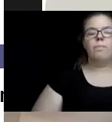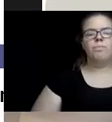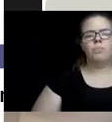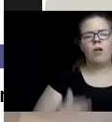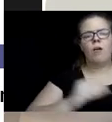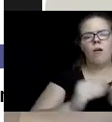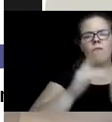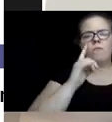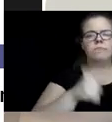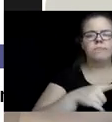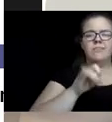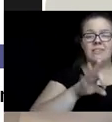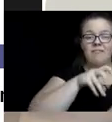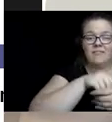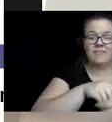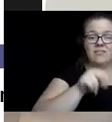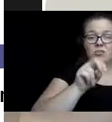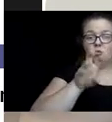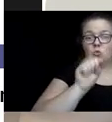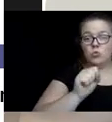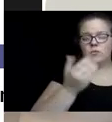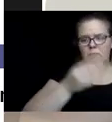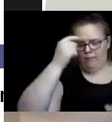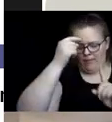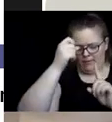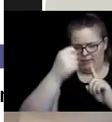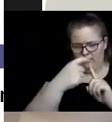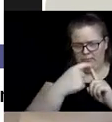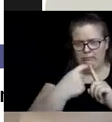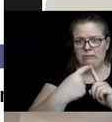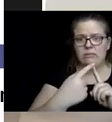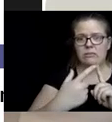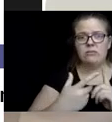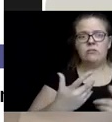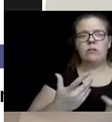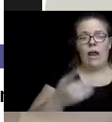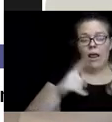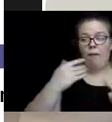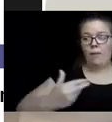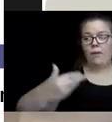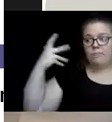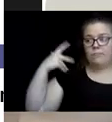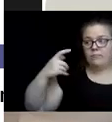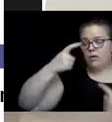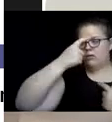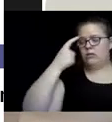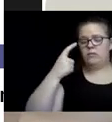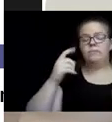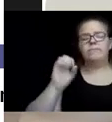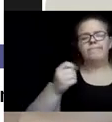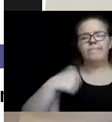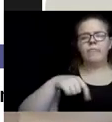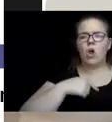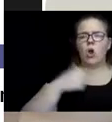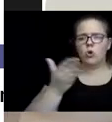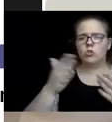assault is in the news, that might become a trigger for somebody where that might have happened to them in the past. Yes, our services are available